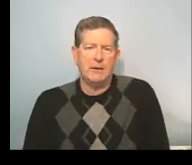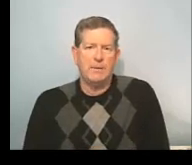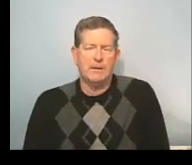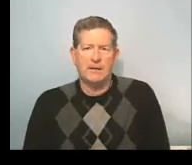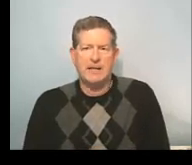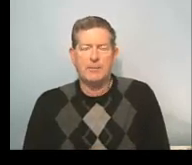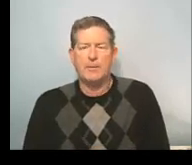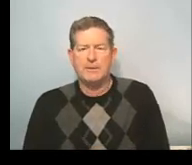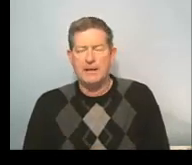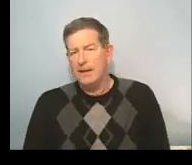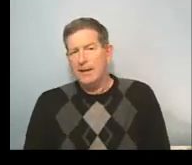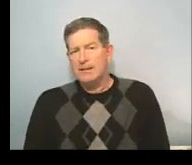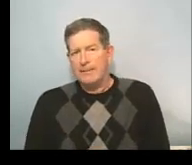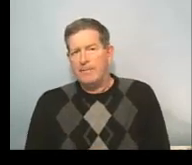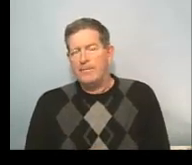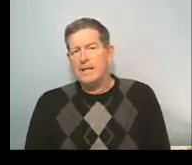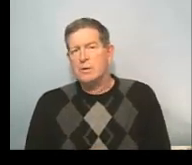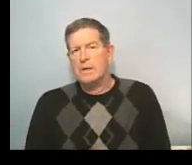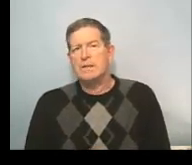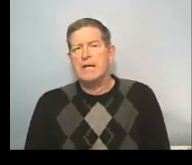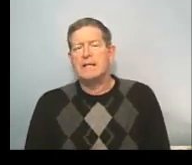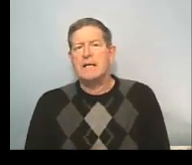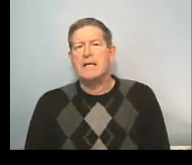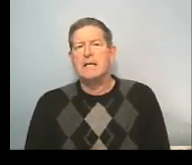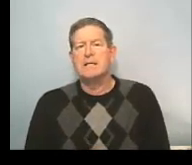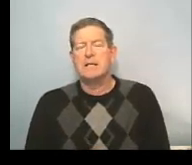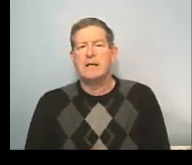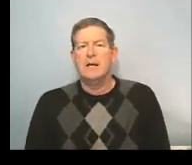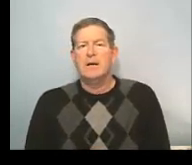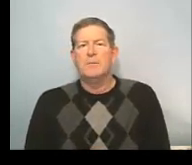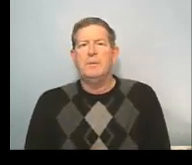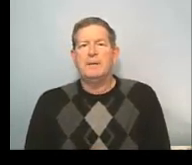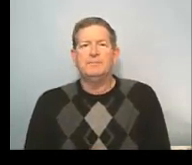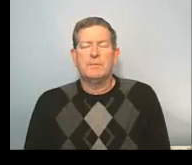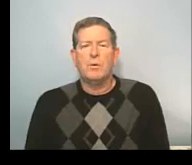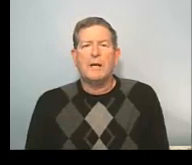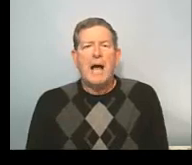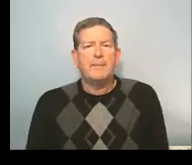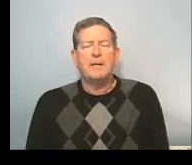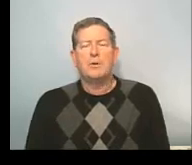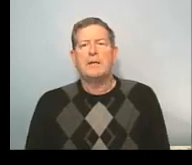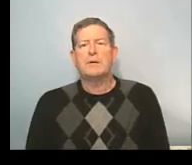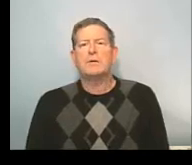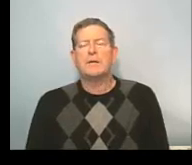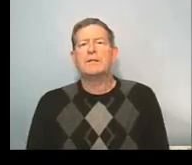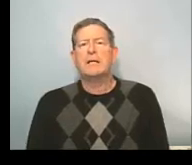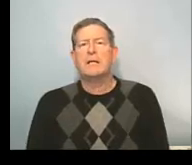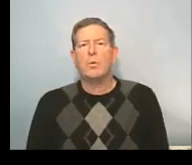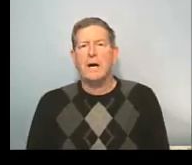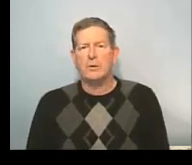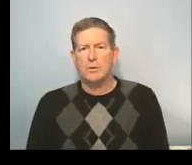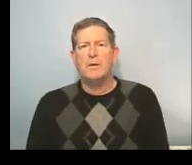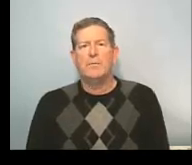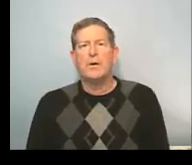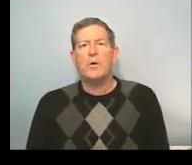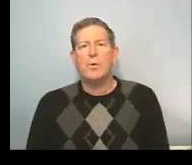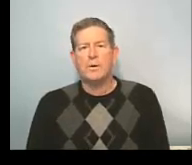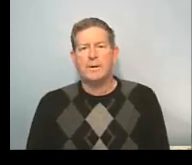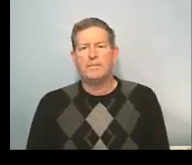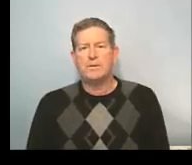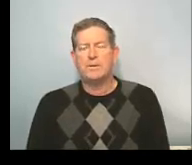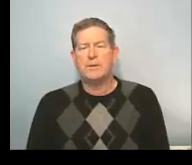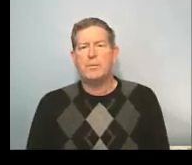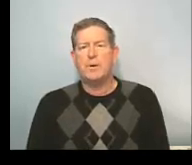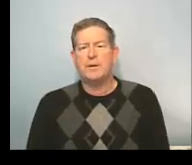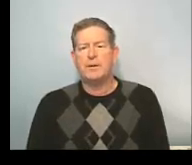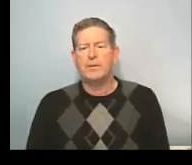quince, and that would be acceptable to say 7:15, son las 7:15, but more commonly you're going to hear son las 7:15 for a